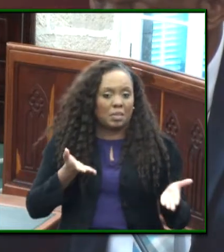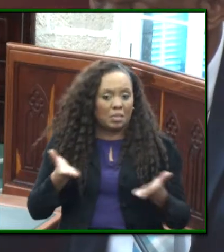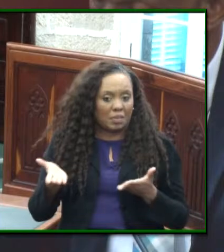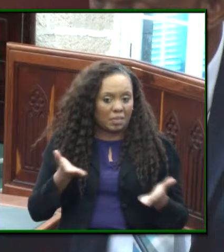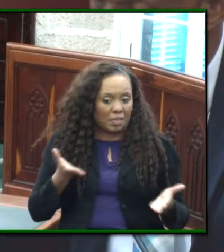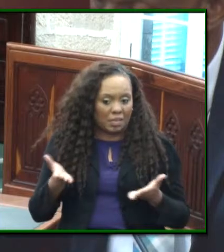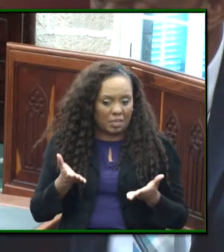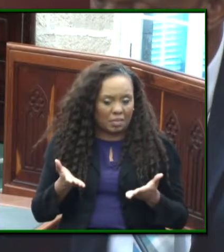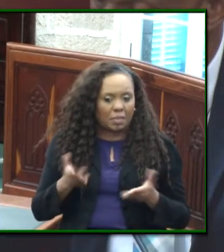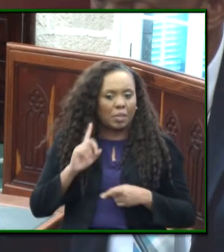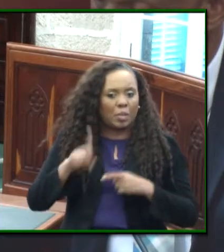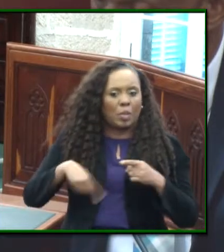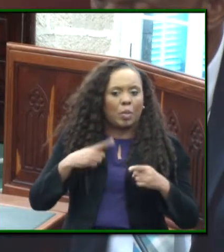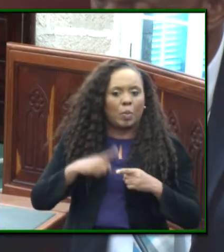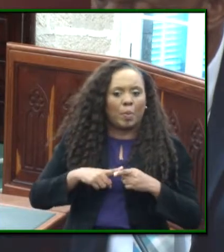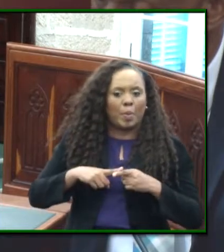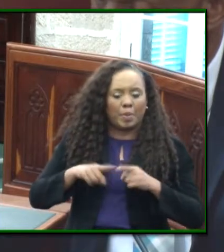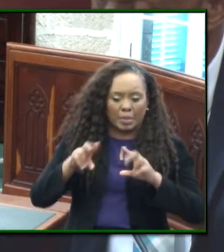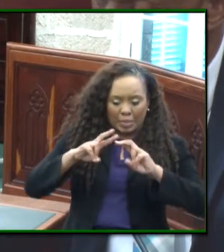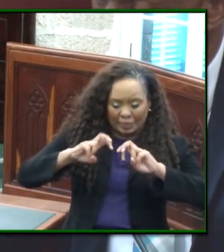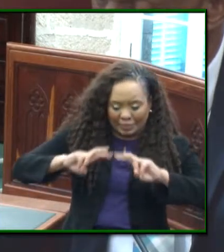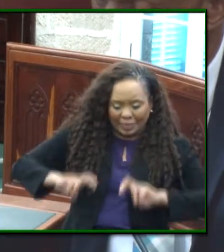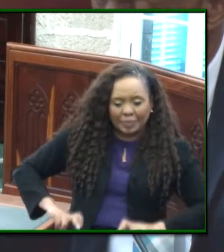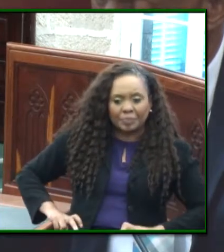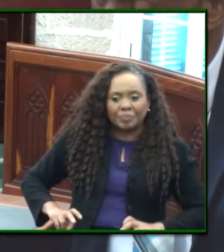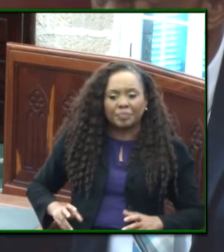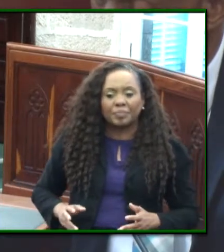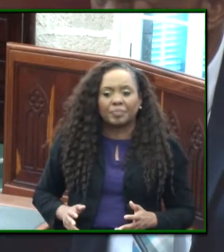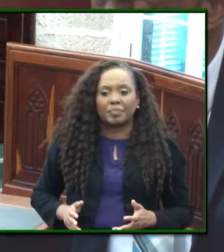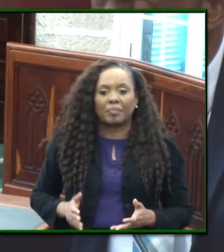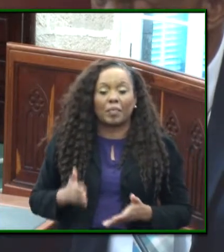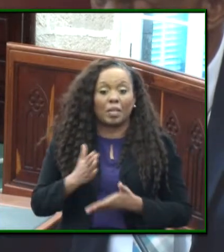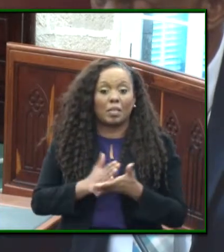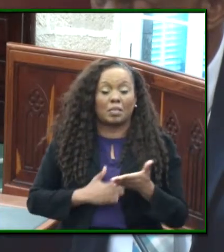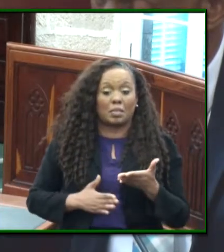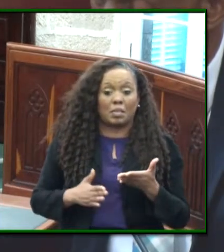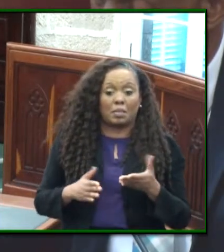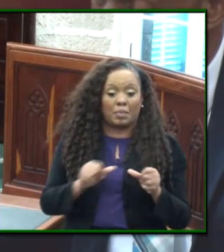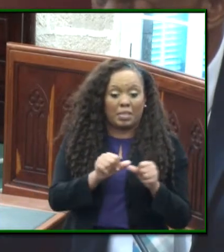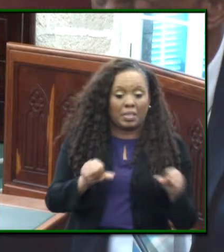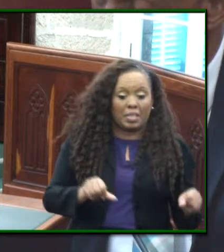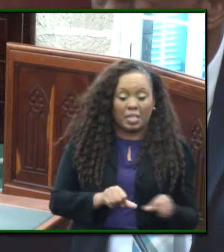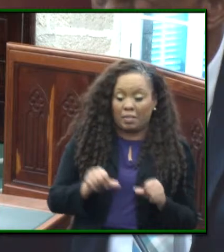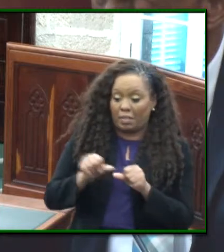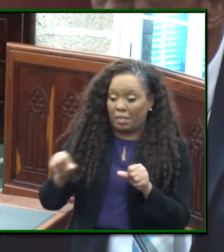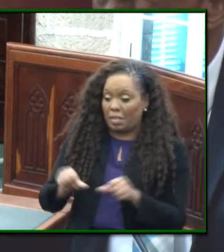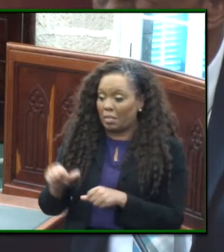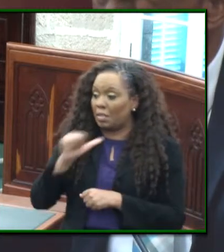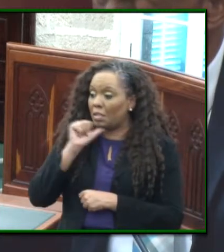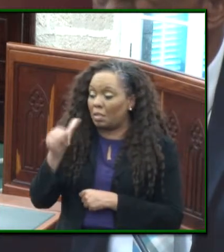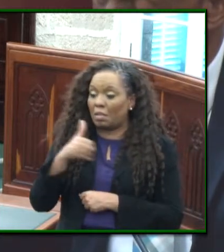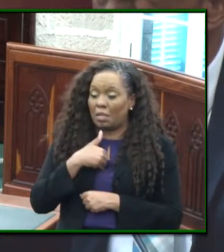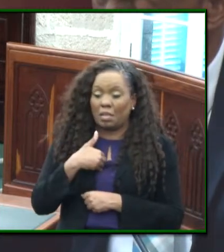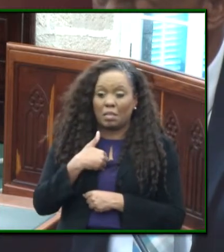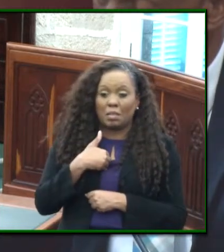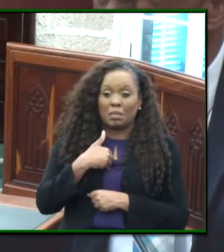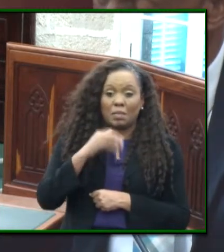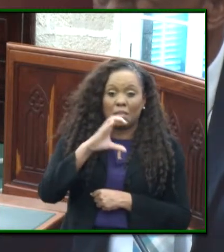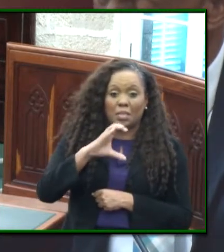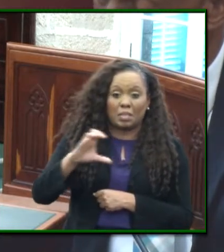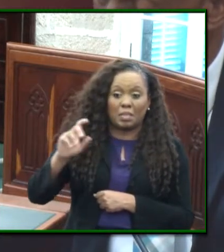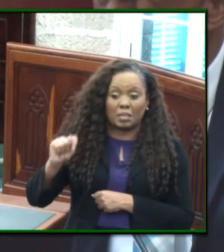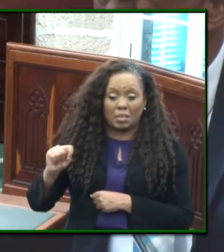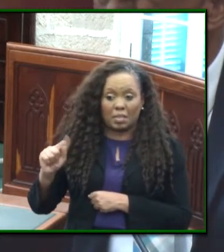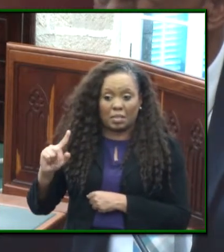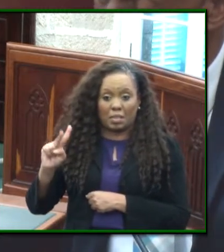do our investigations. There are a lot of areas that don't have CCTV cameras, but we are able to, because the